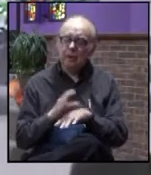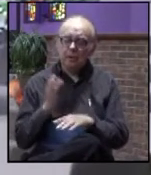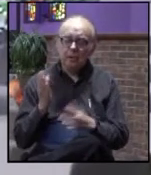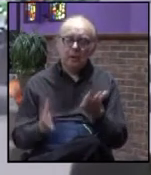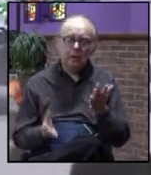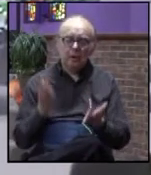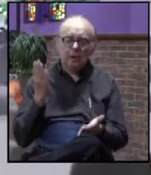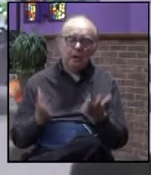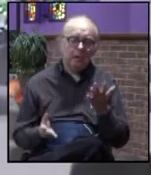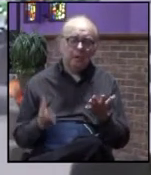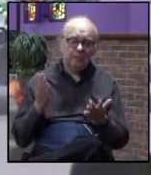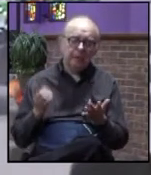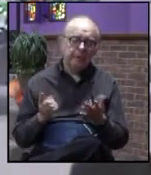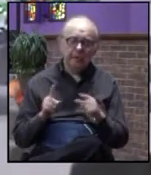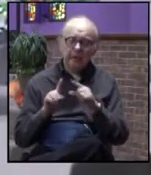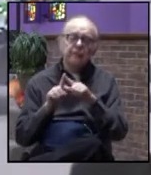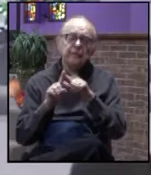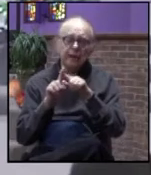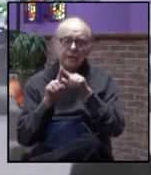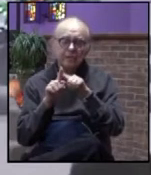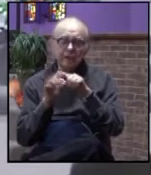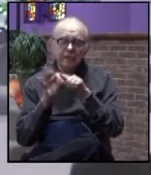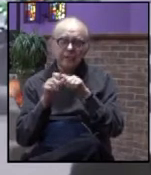the finger